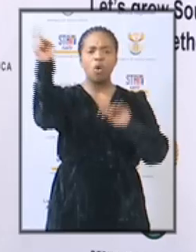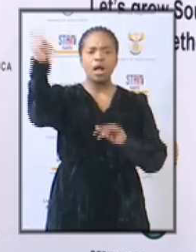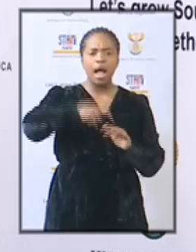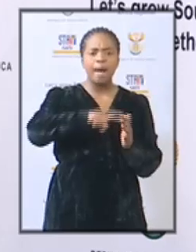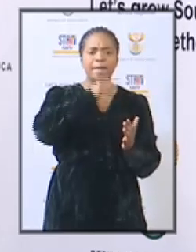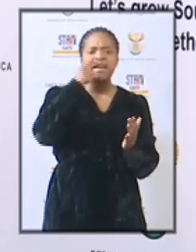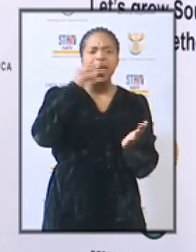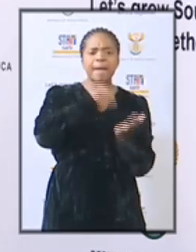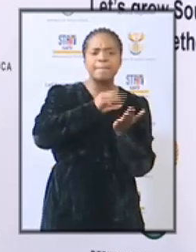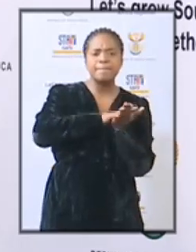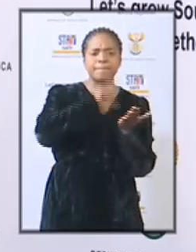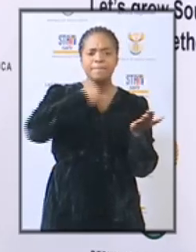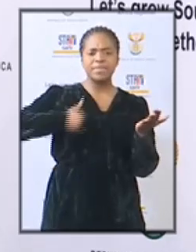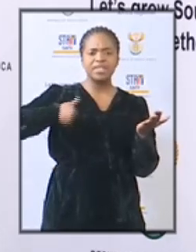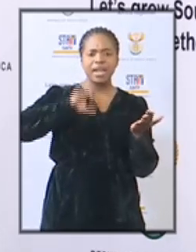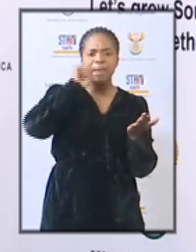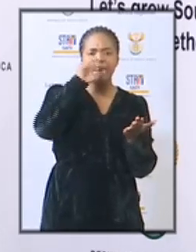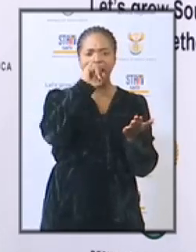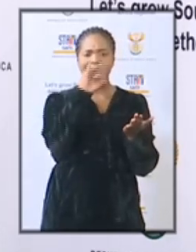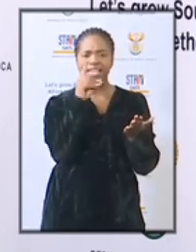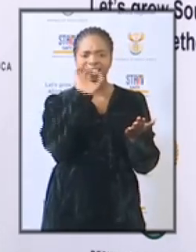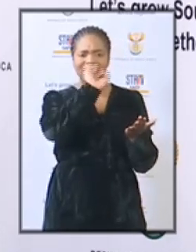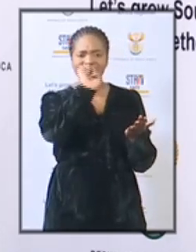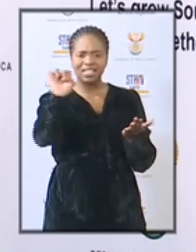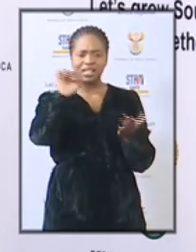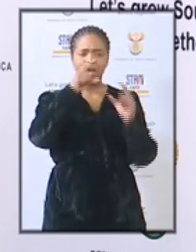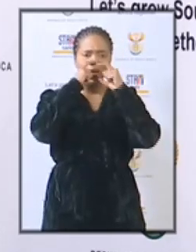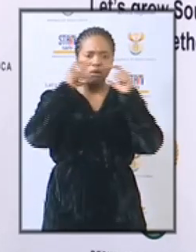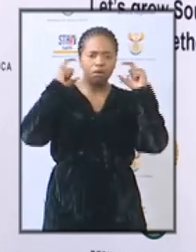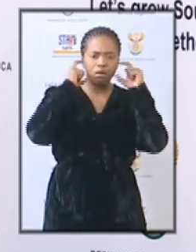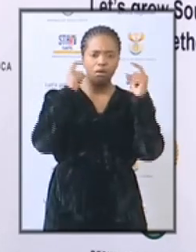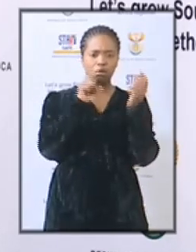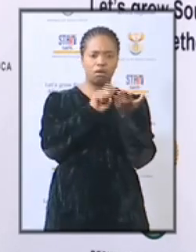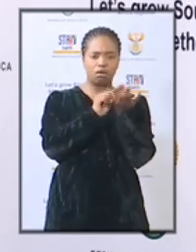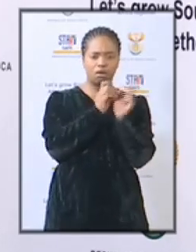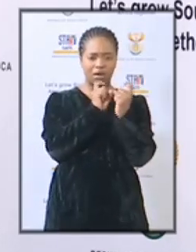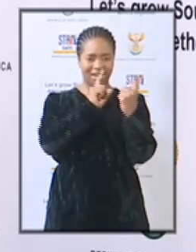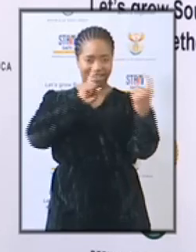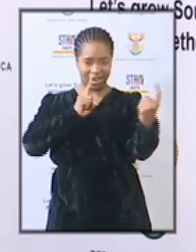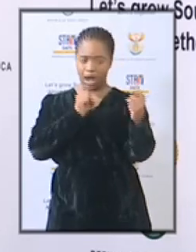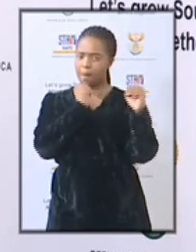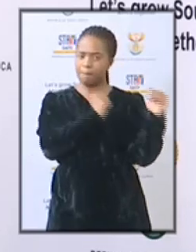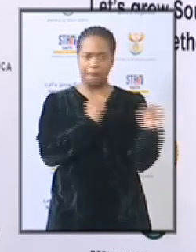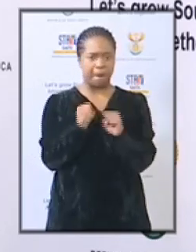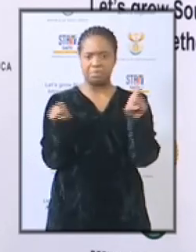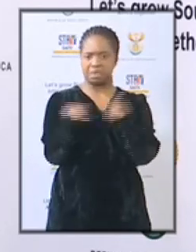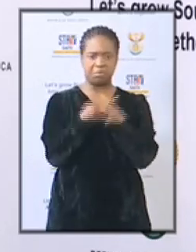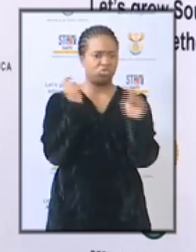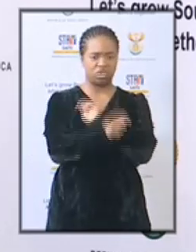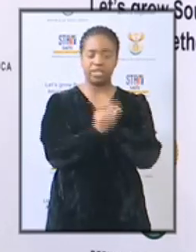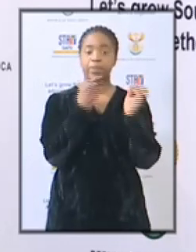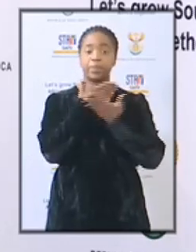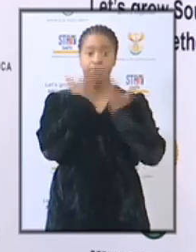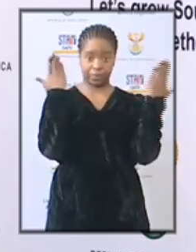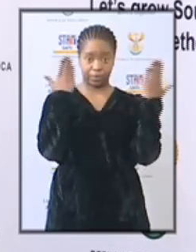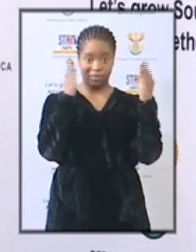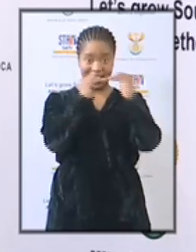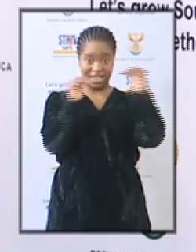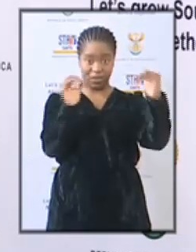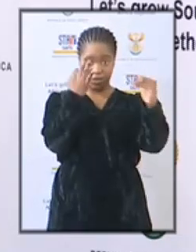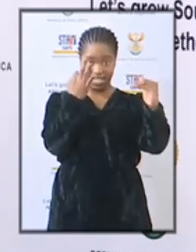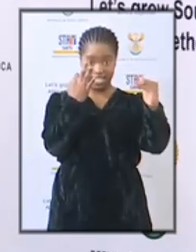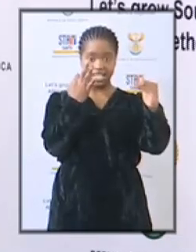social distancing, and ensuring that we wear the mask where necessary, where expected, in terms of our facilities